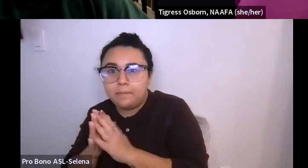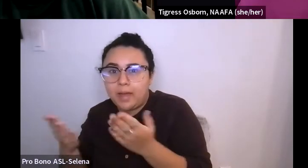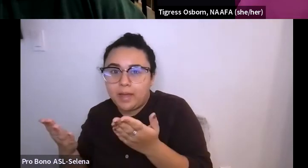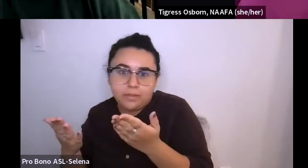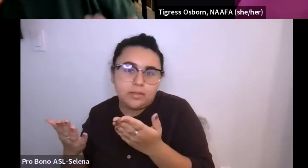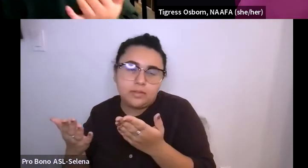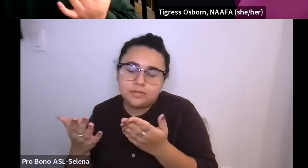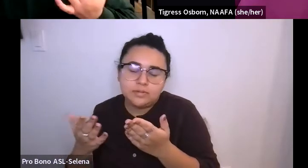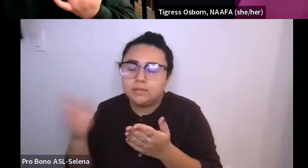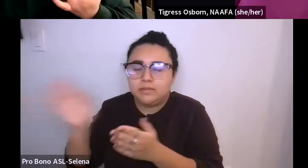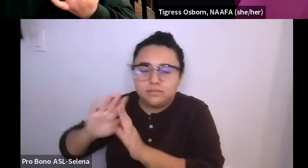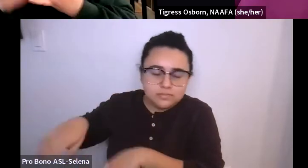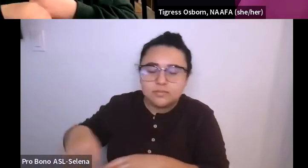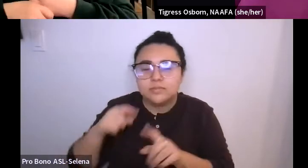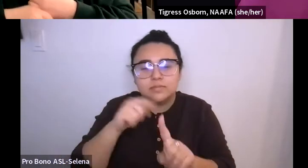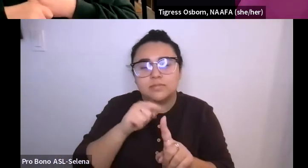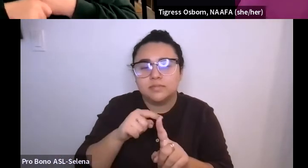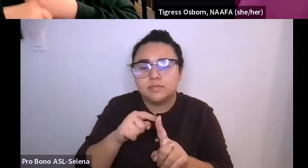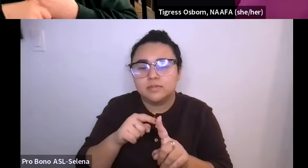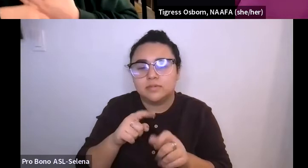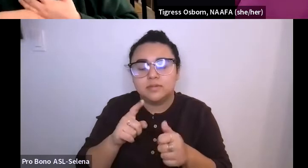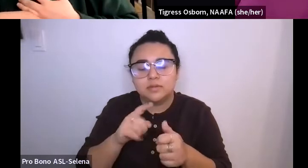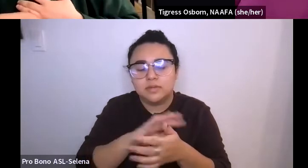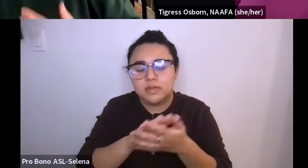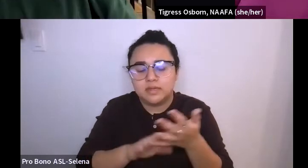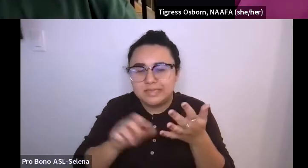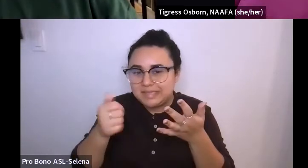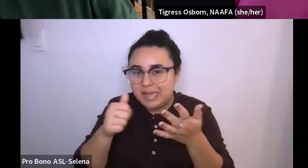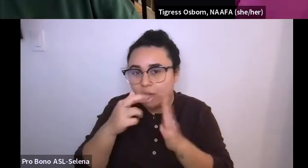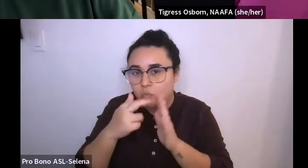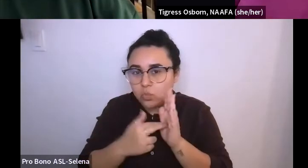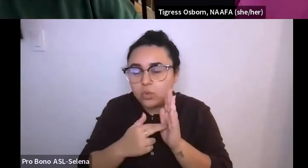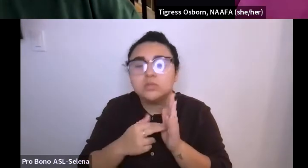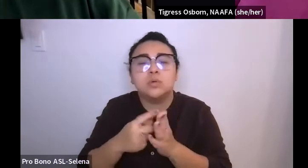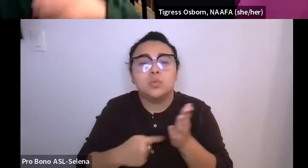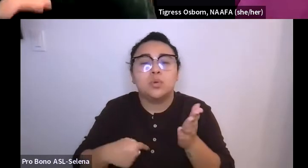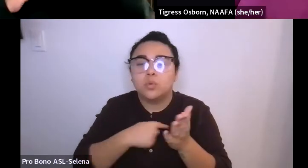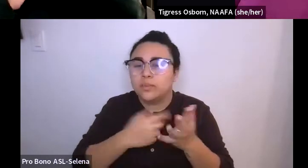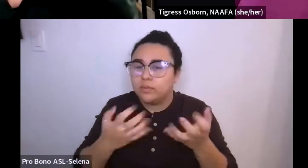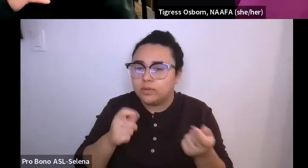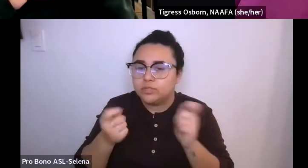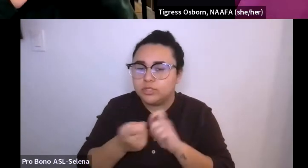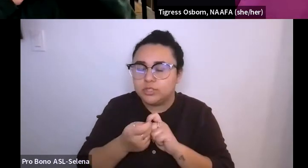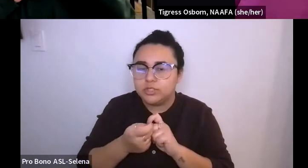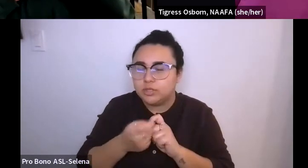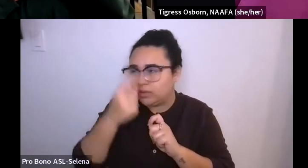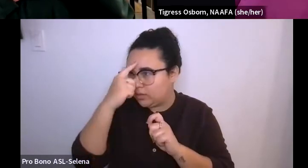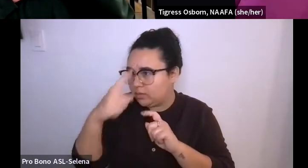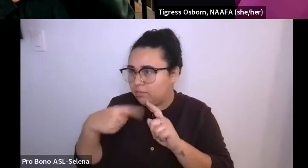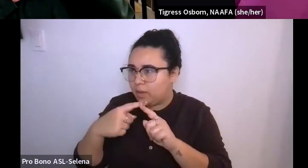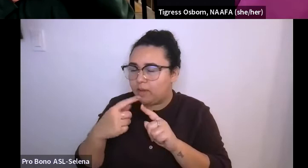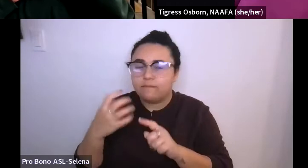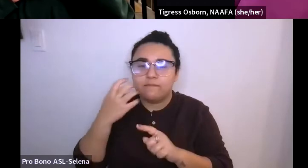which is about the things that we actually want to change. And when I think about fat liberation, they are